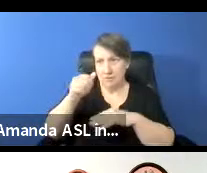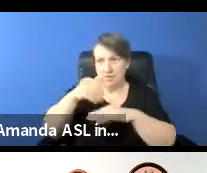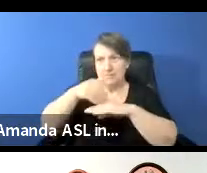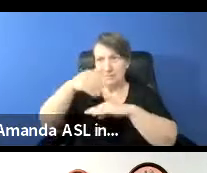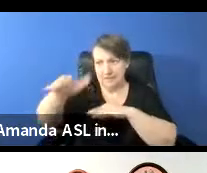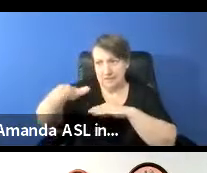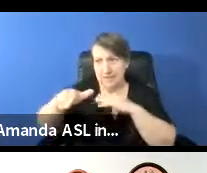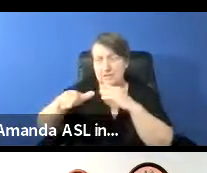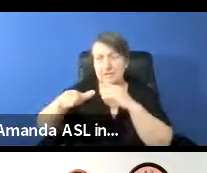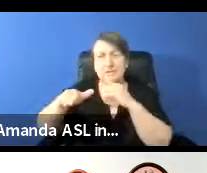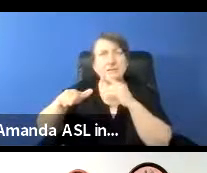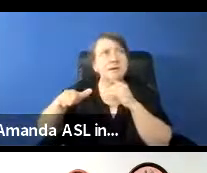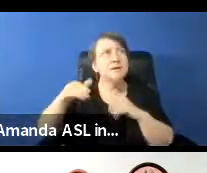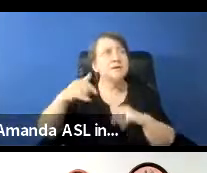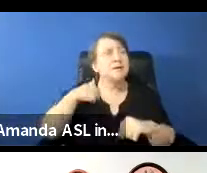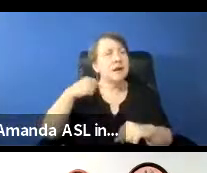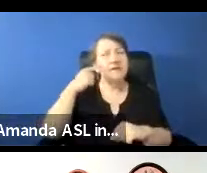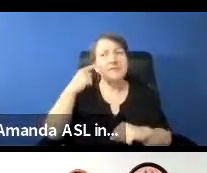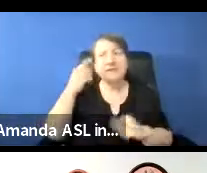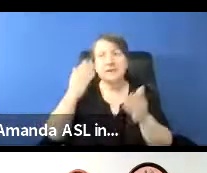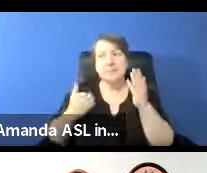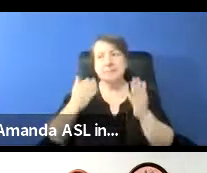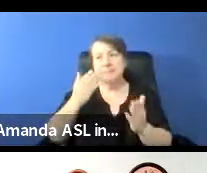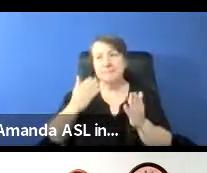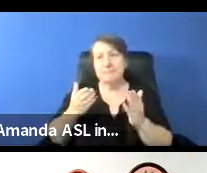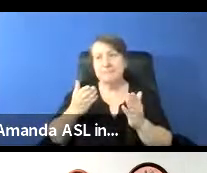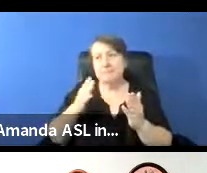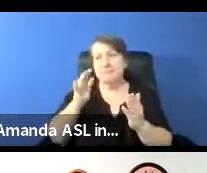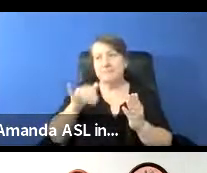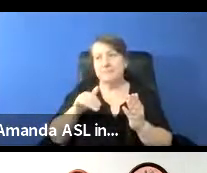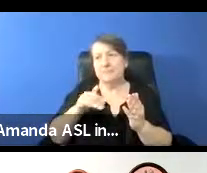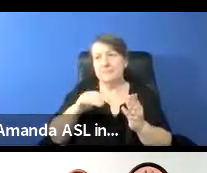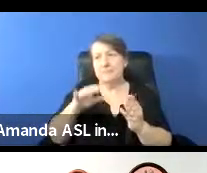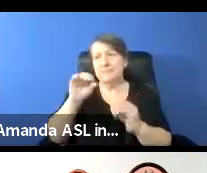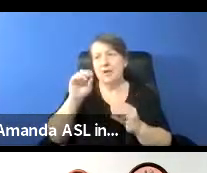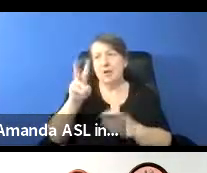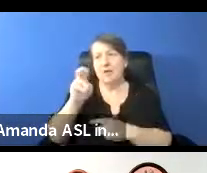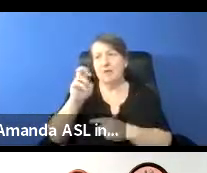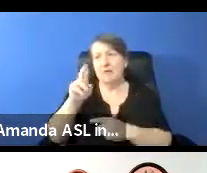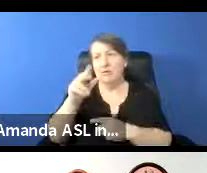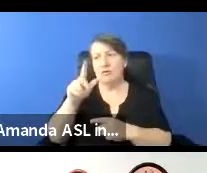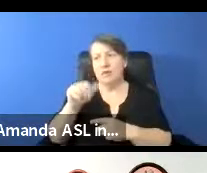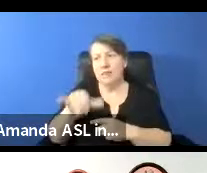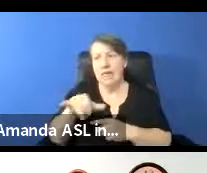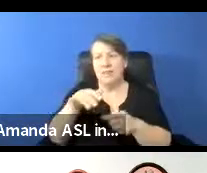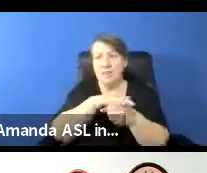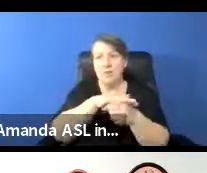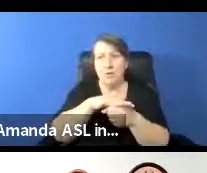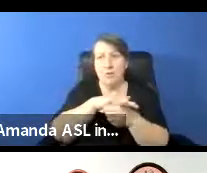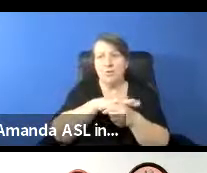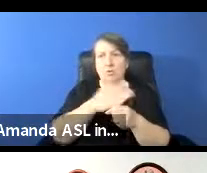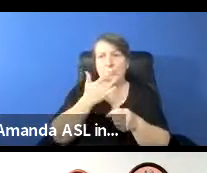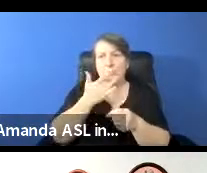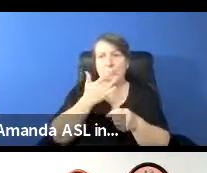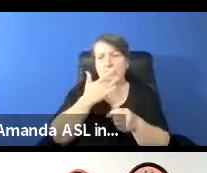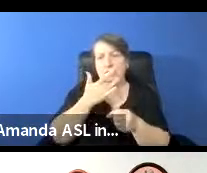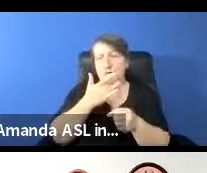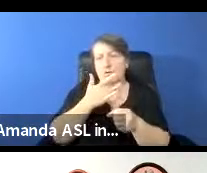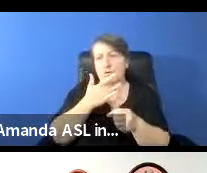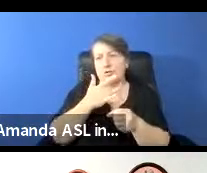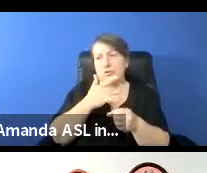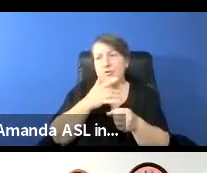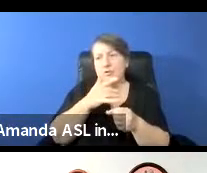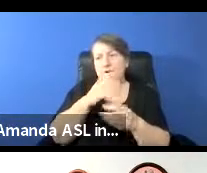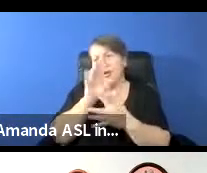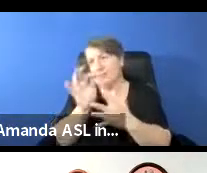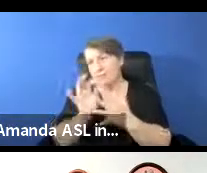you. I think this might be actually an overlay of the locally preferred alternative, the map that we